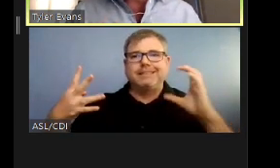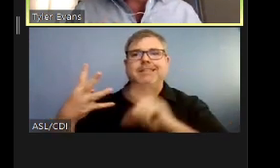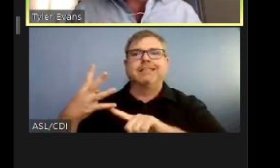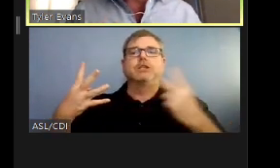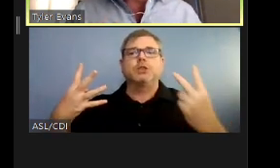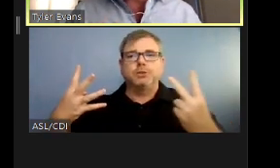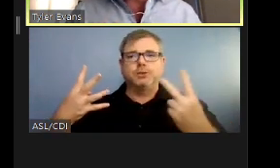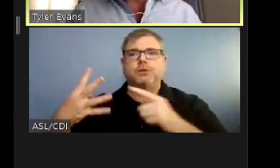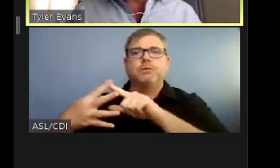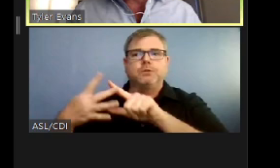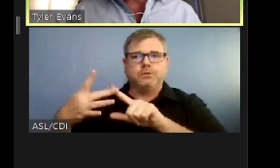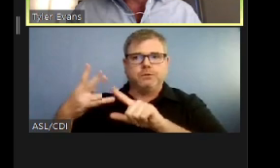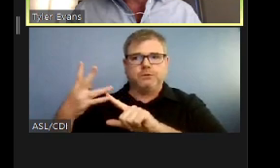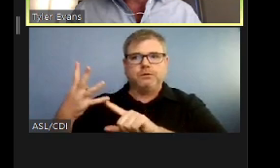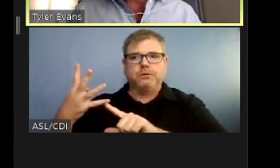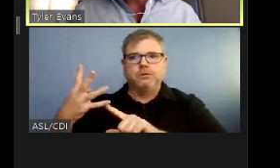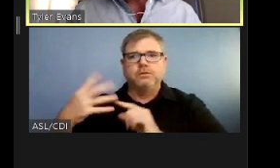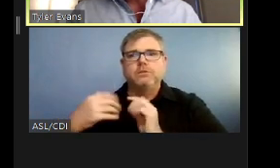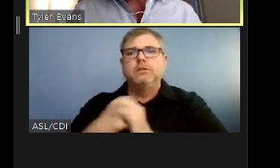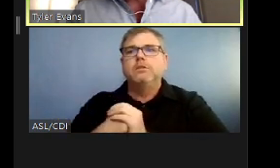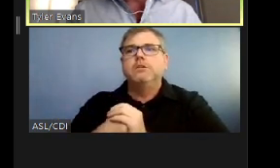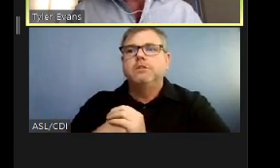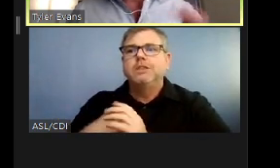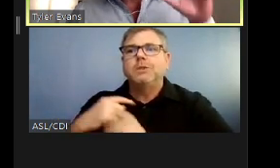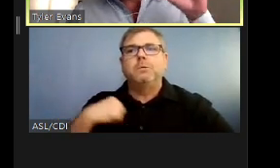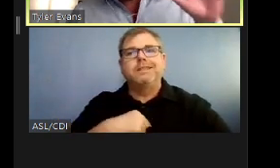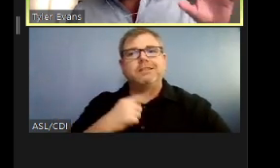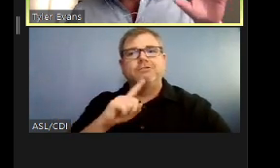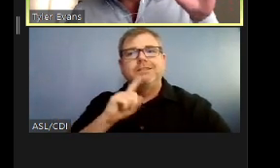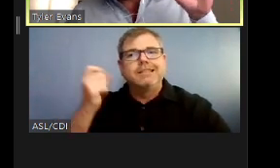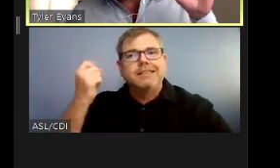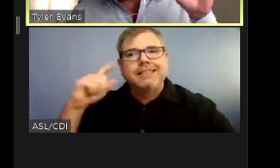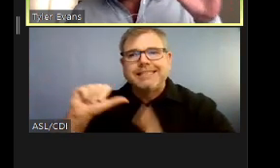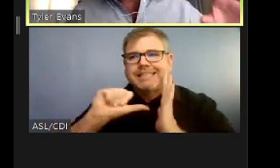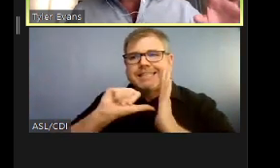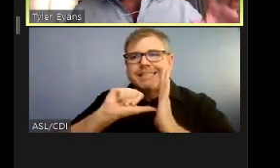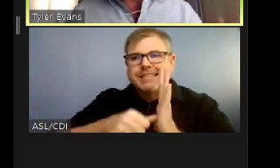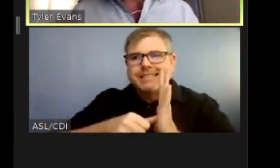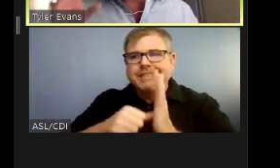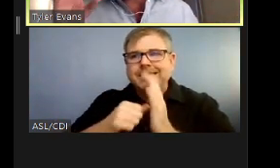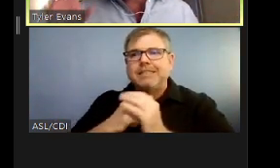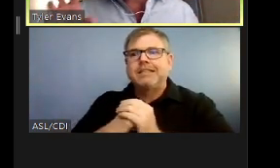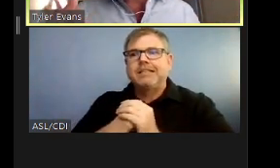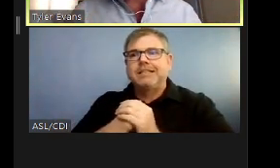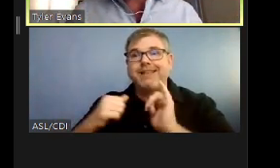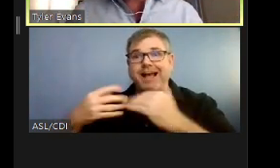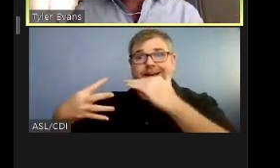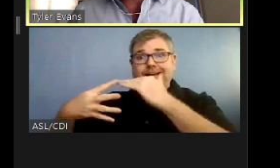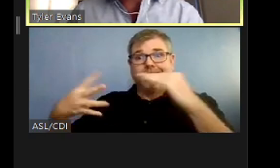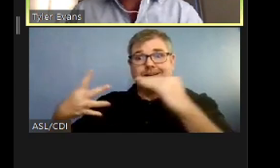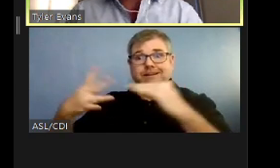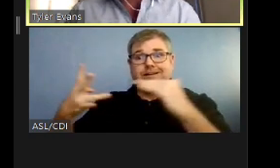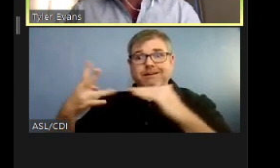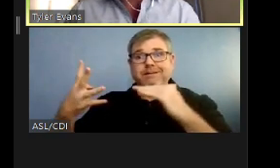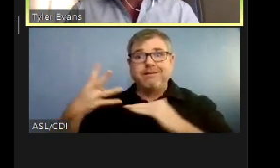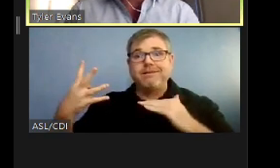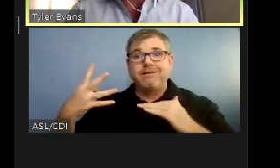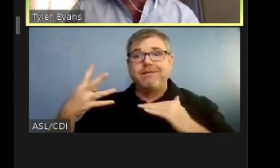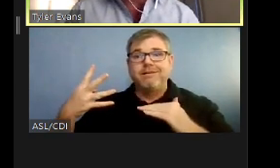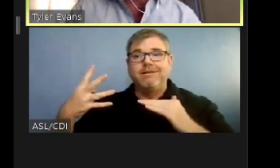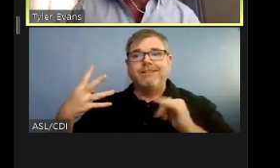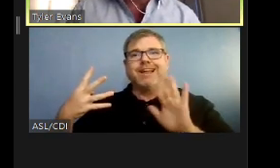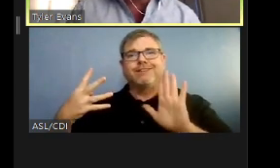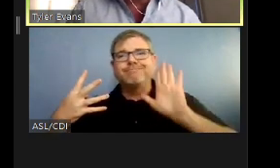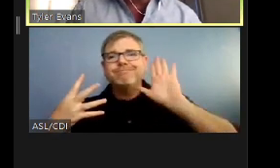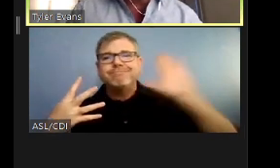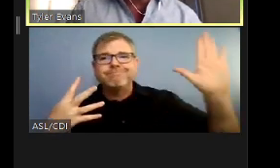increasingly becomes important. So phases, that's a federal decision. Tiers, that's a California decision,